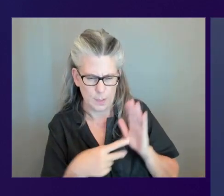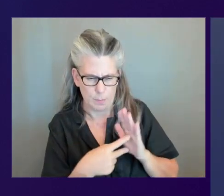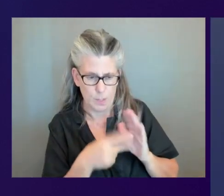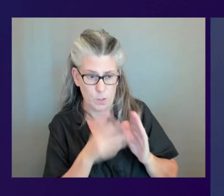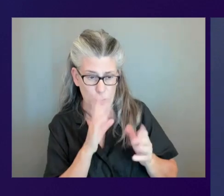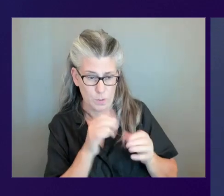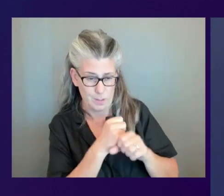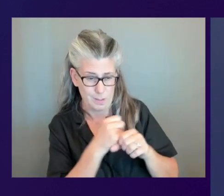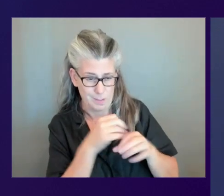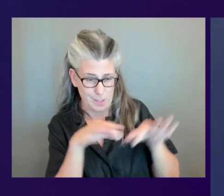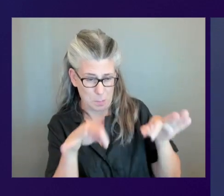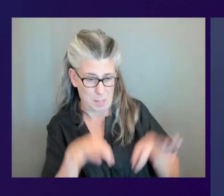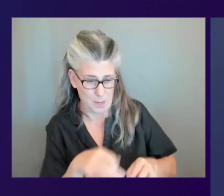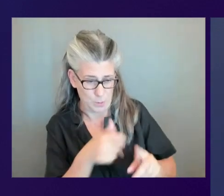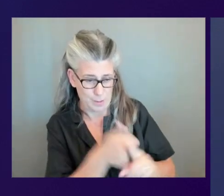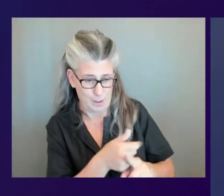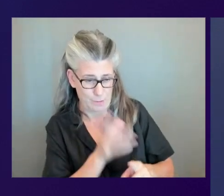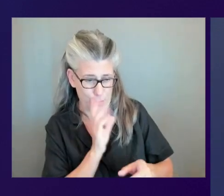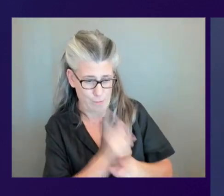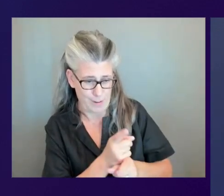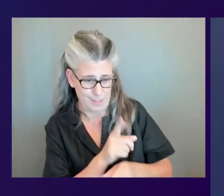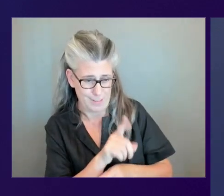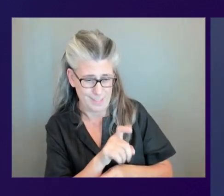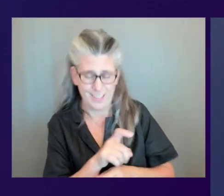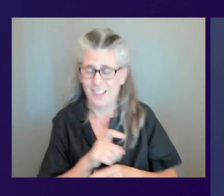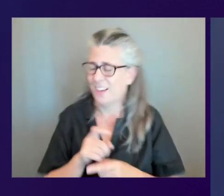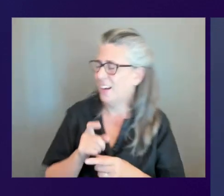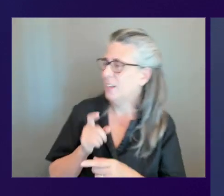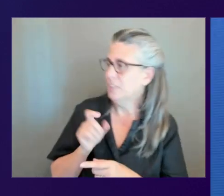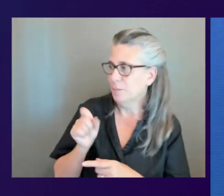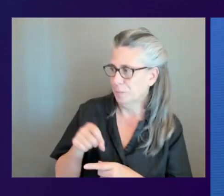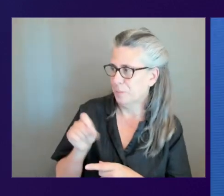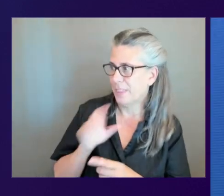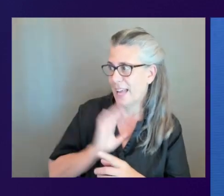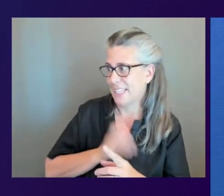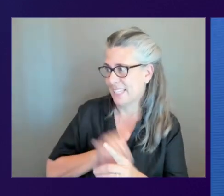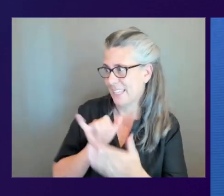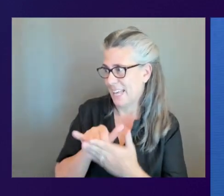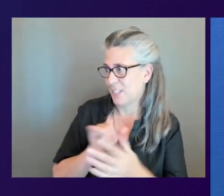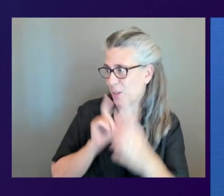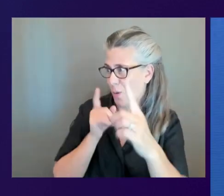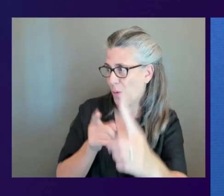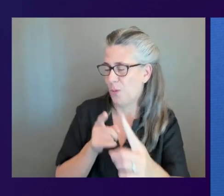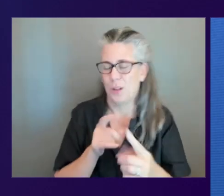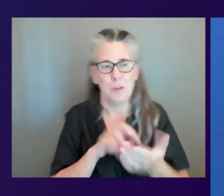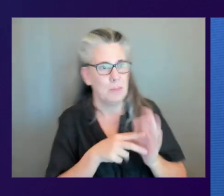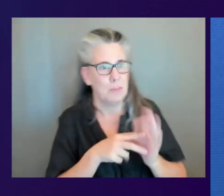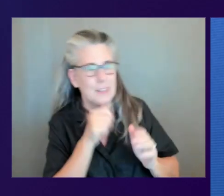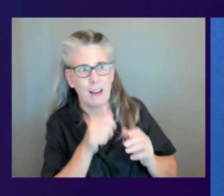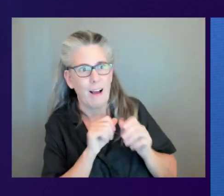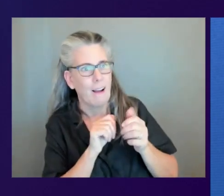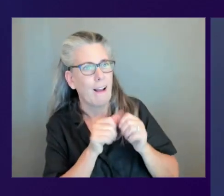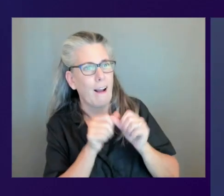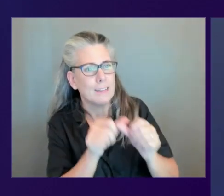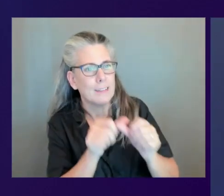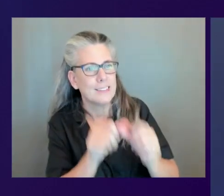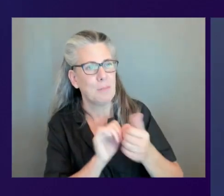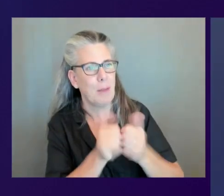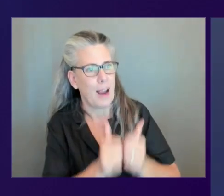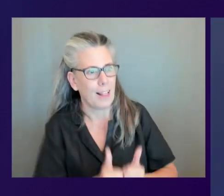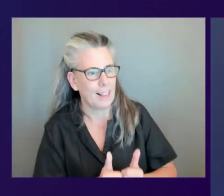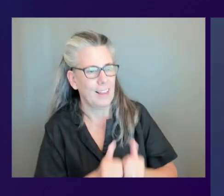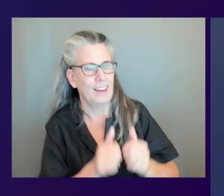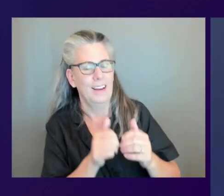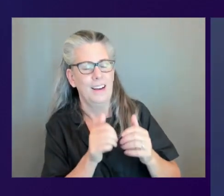we'll just leave that out there for now. Those two things aren't in constant battle? They seem to be sometimes. Yeah. We want to fix that. Okay. All right. I